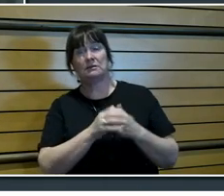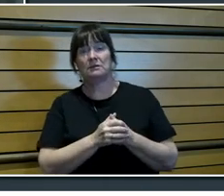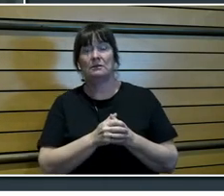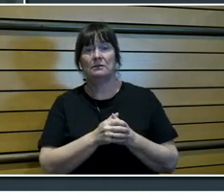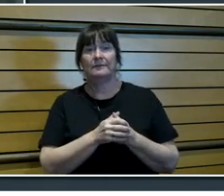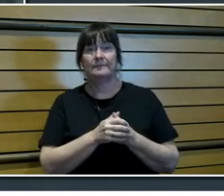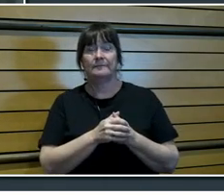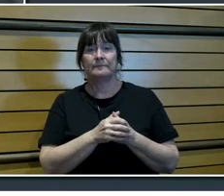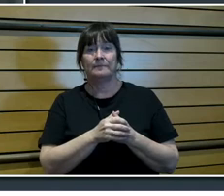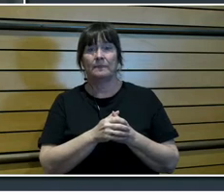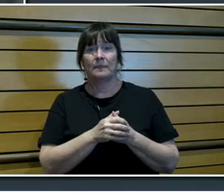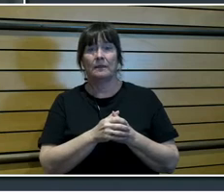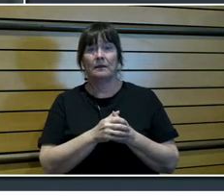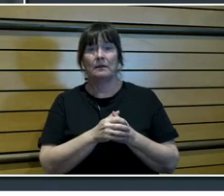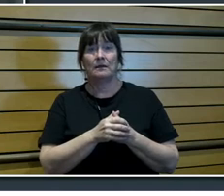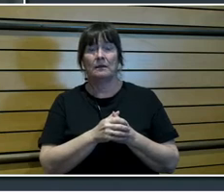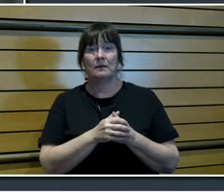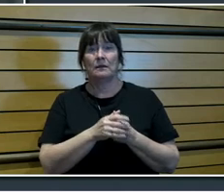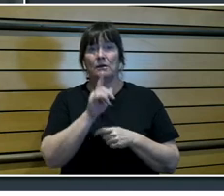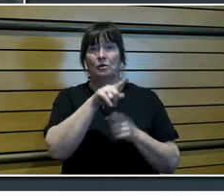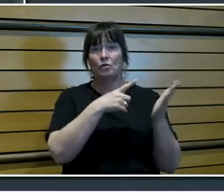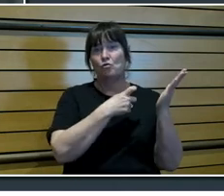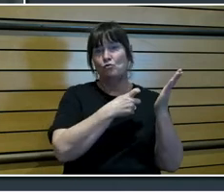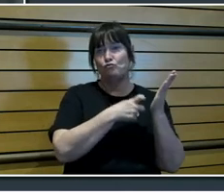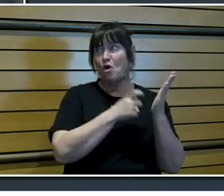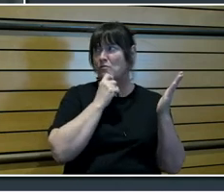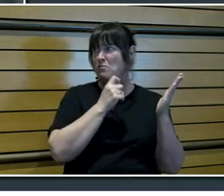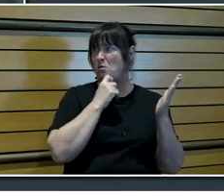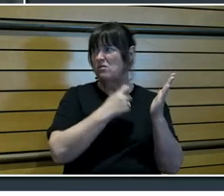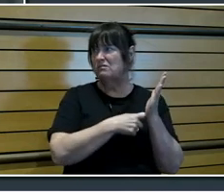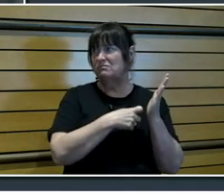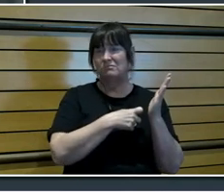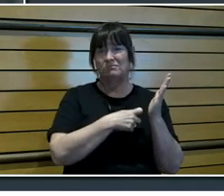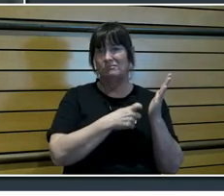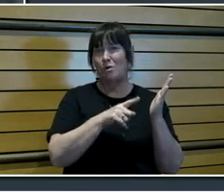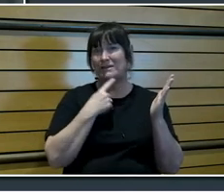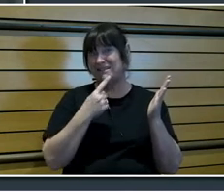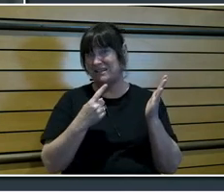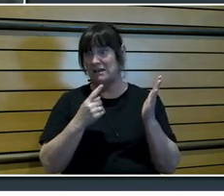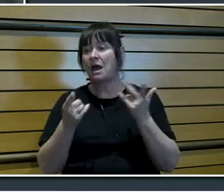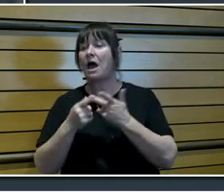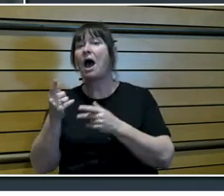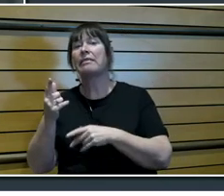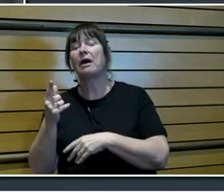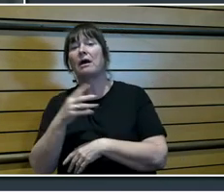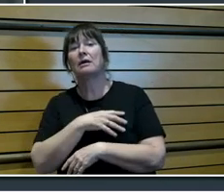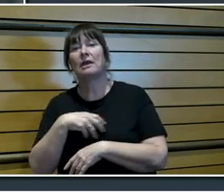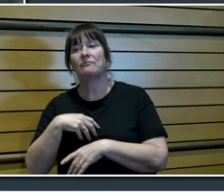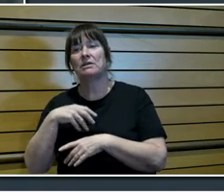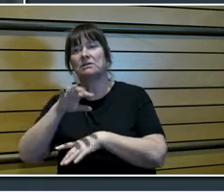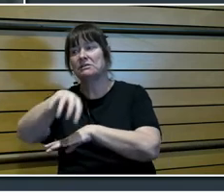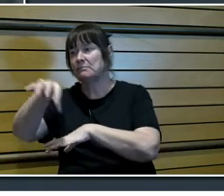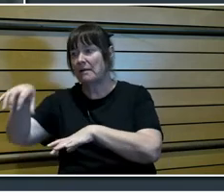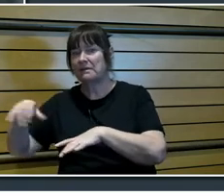at the Roper Report, what it said to Napier, other government departments, what they've said to Napier,